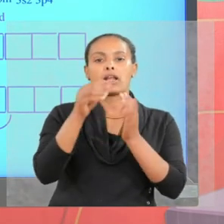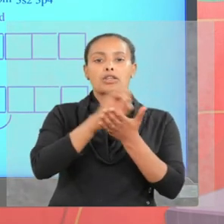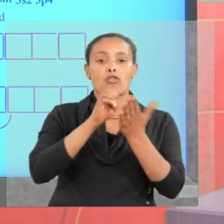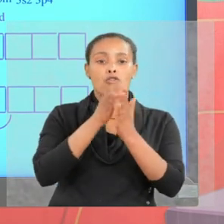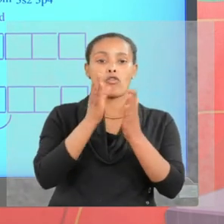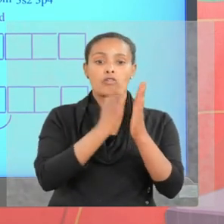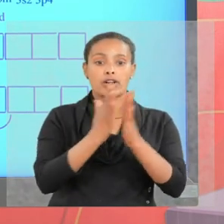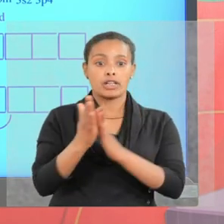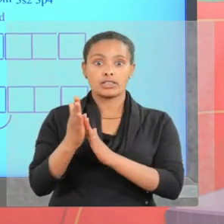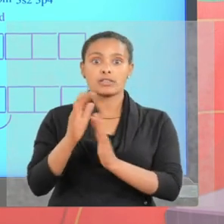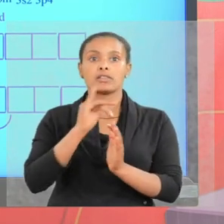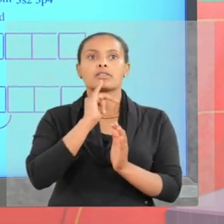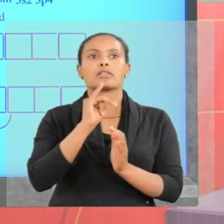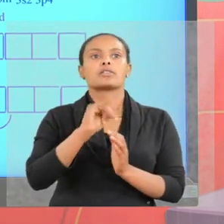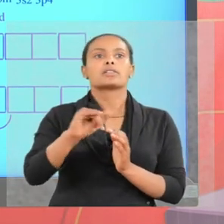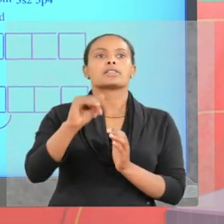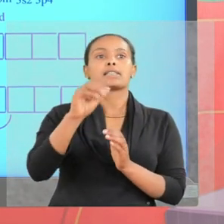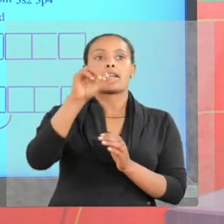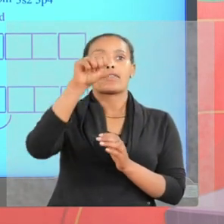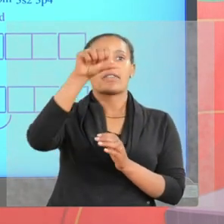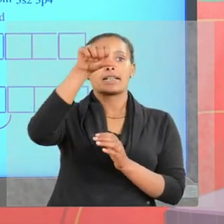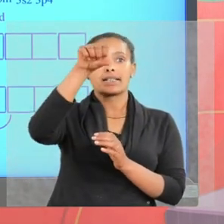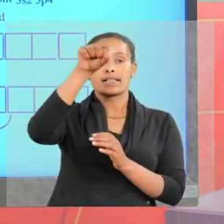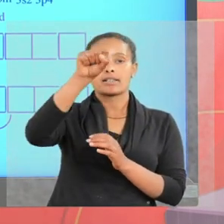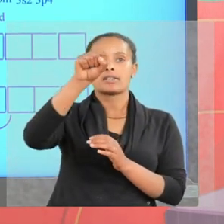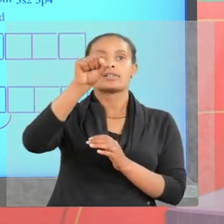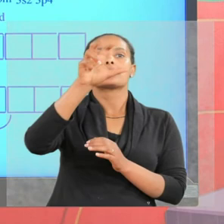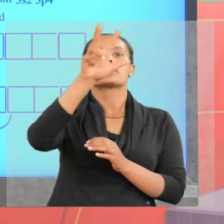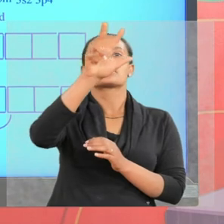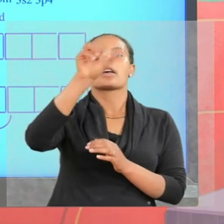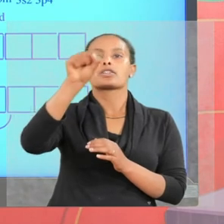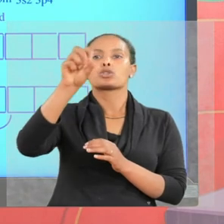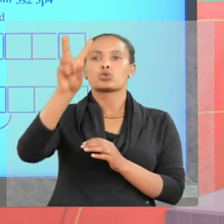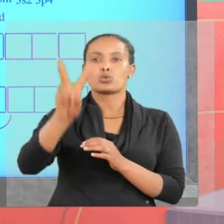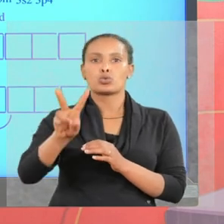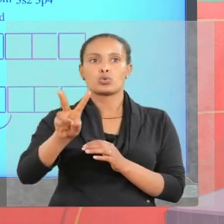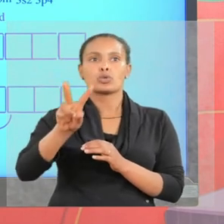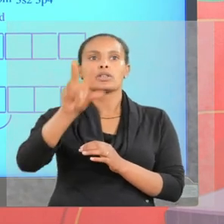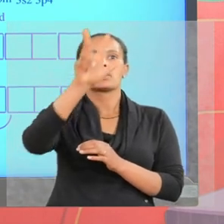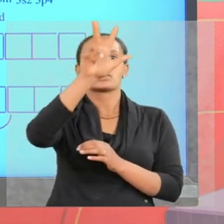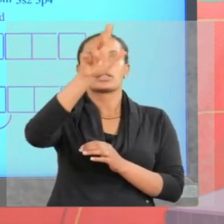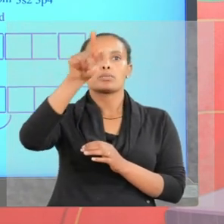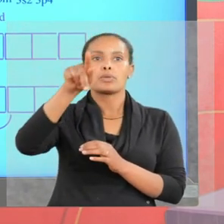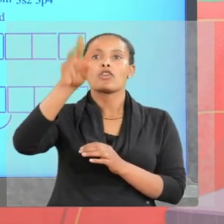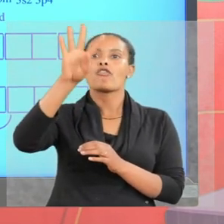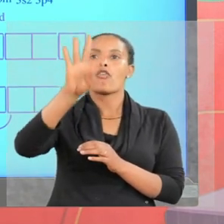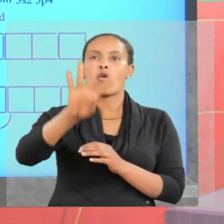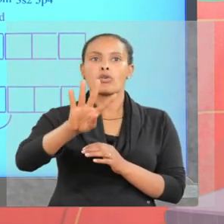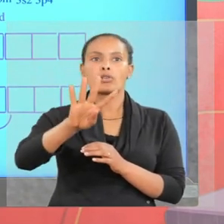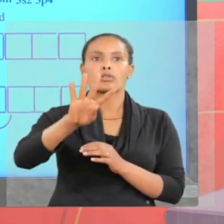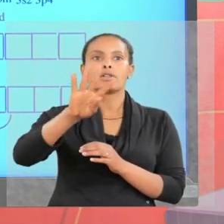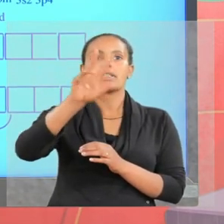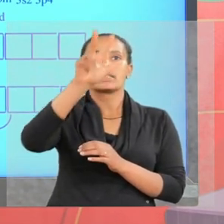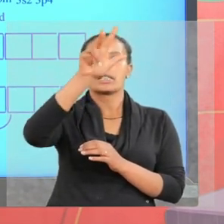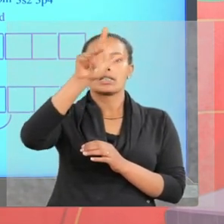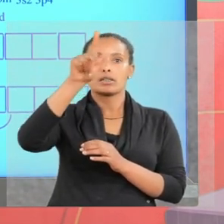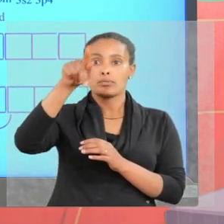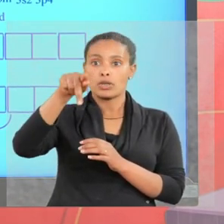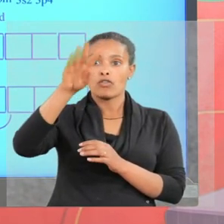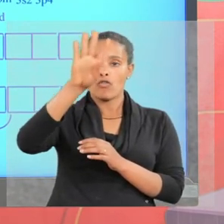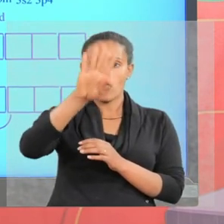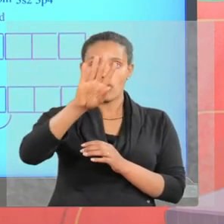configuration of sulfur is 3s2, 3p4,